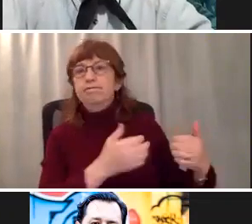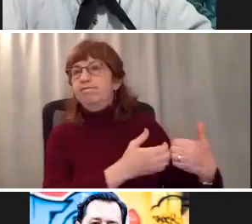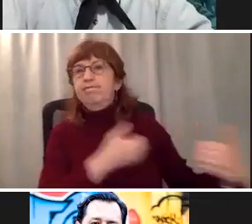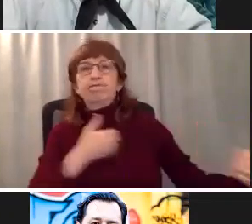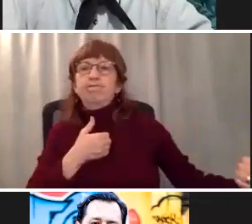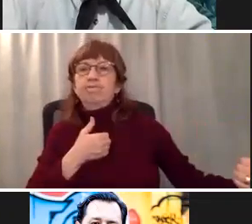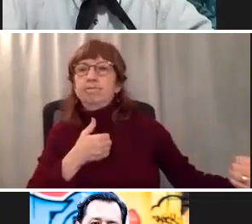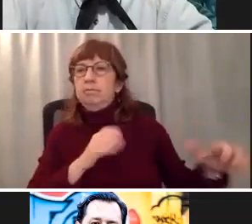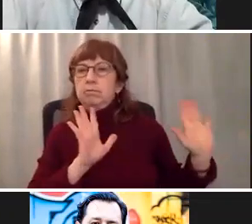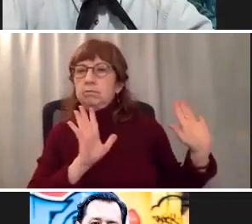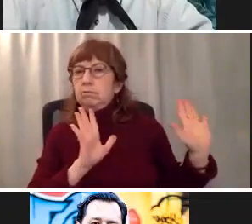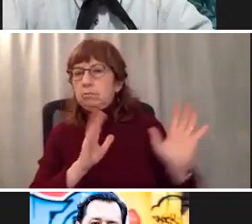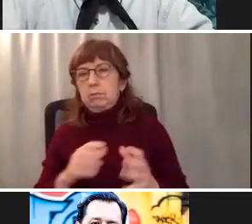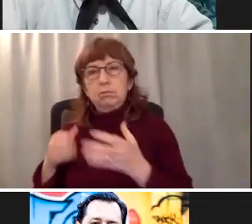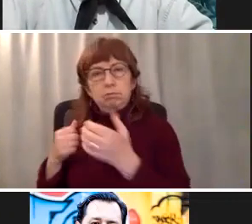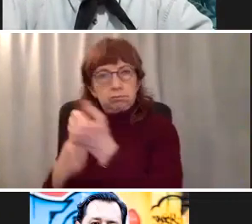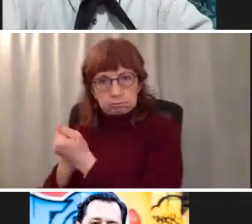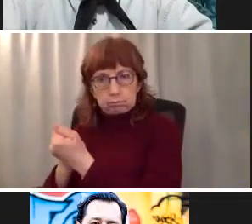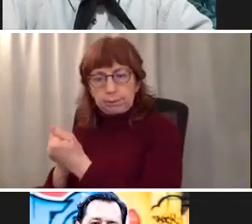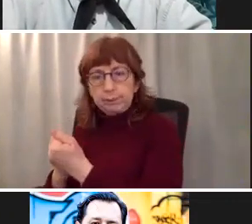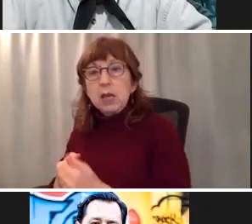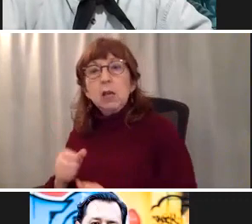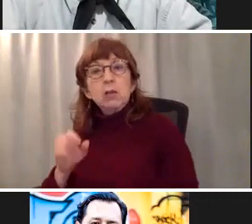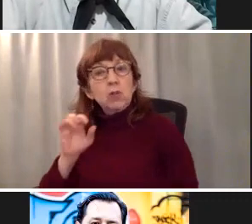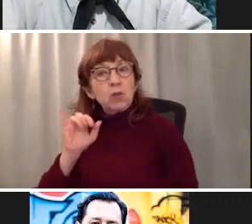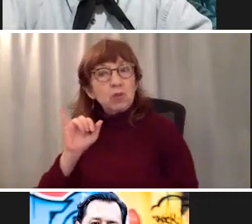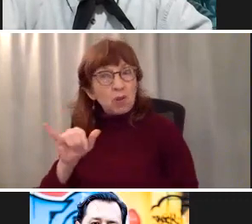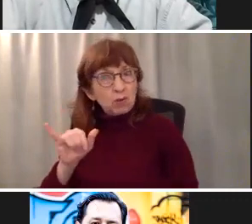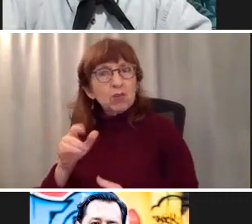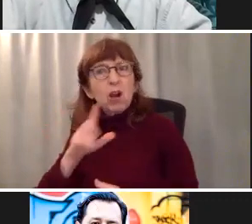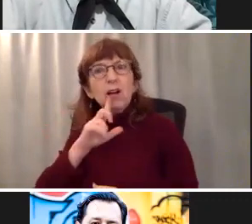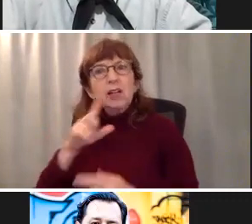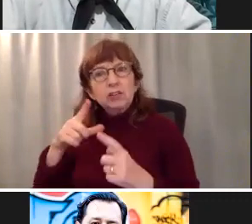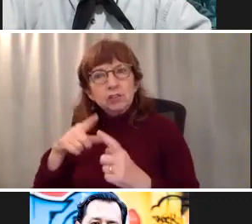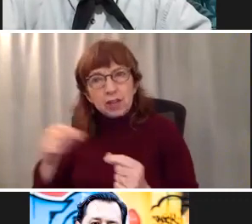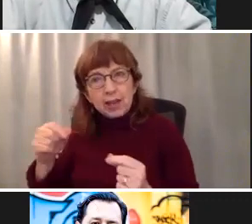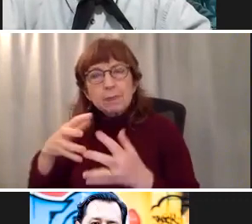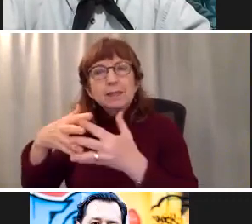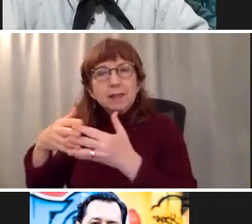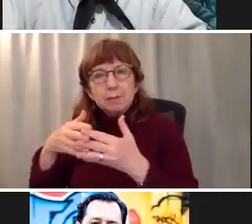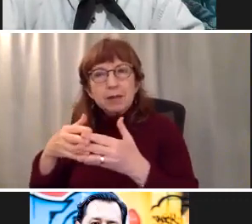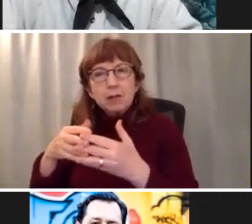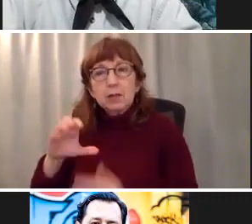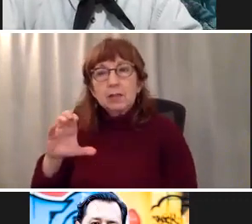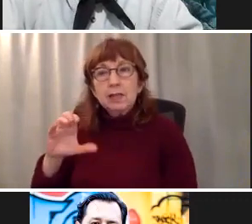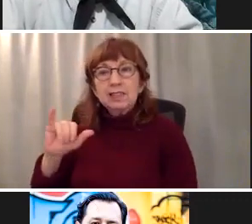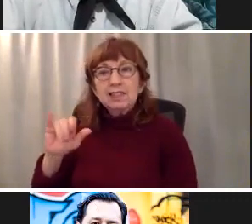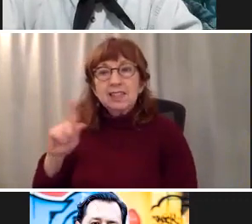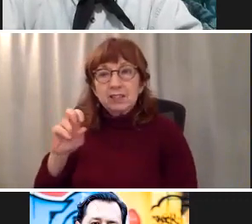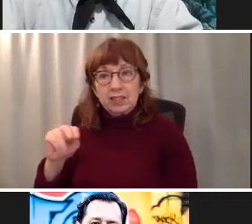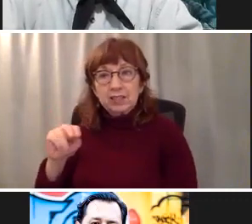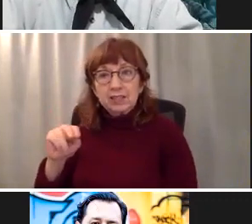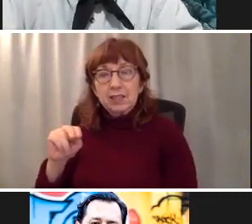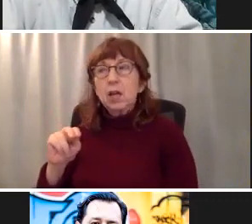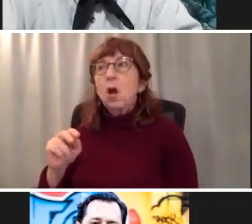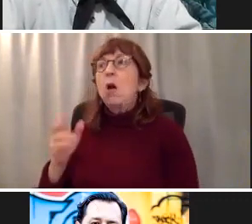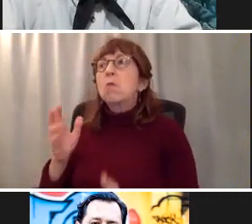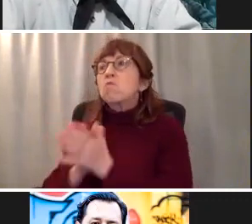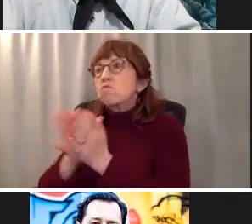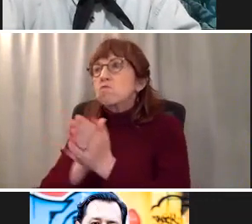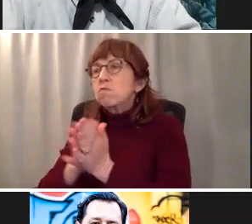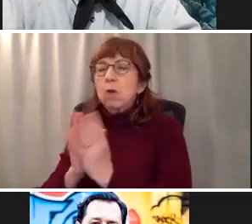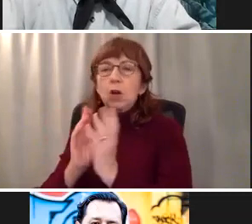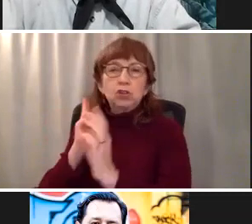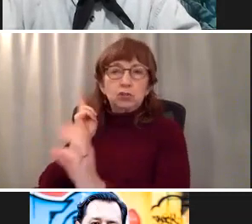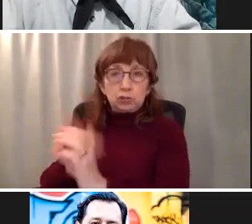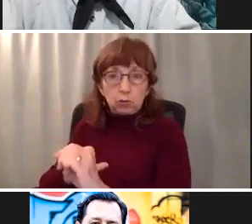Imperial Army and whatnot. So these are Japanese American citizens who are actively going to join the United States military in World